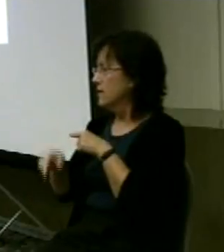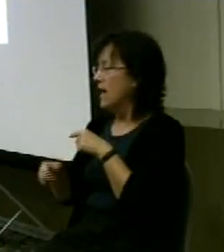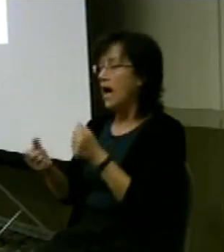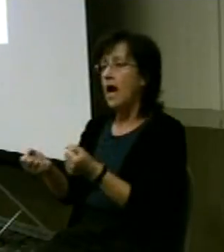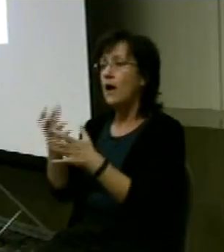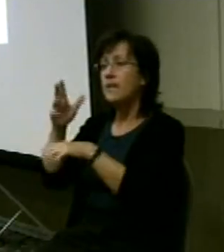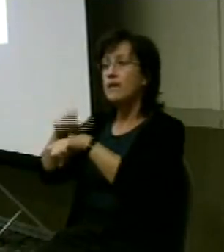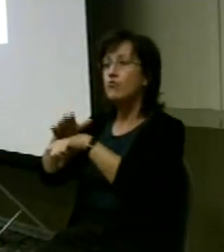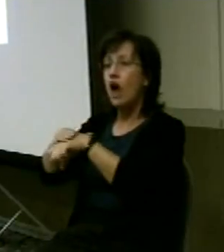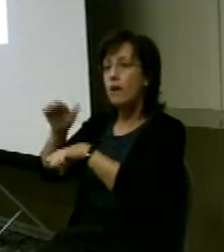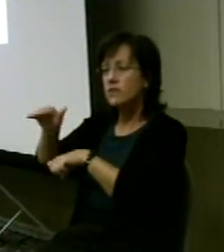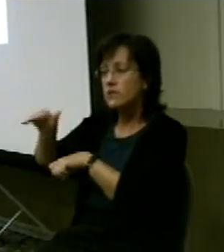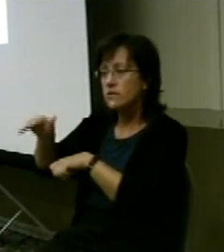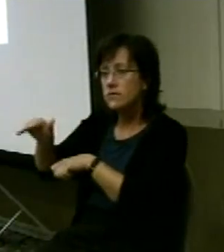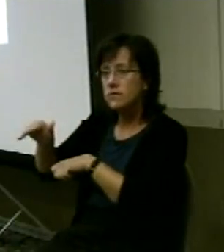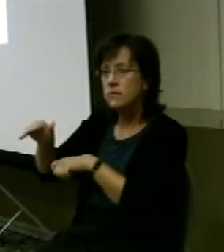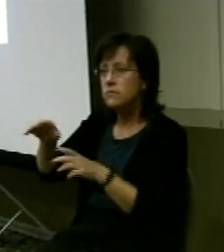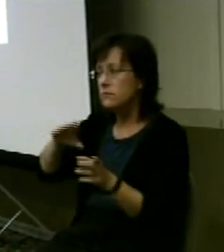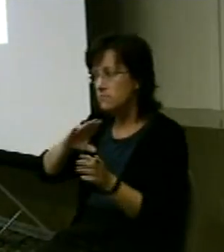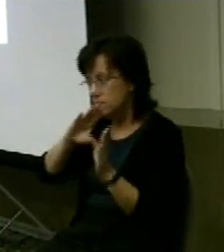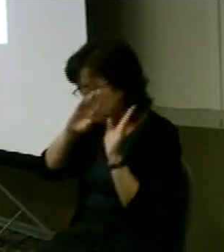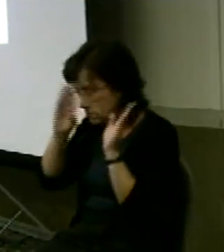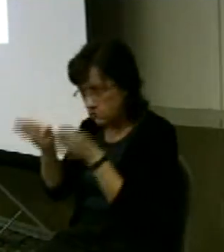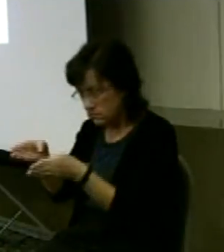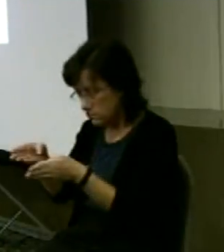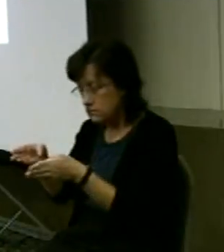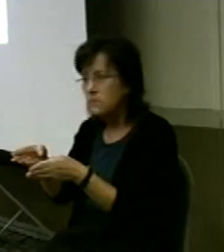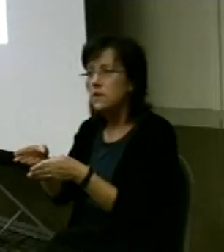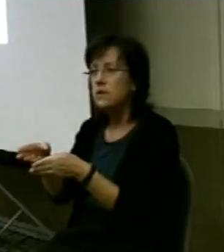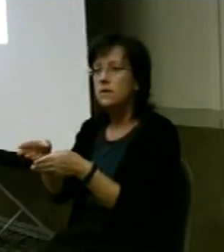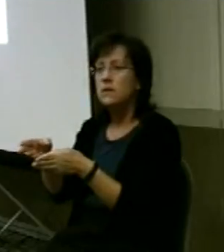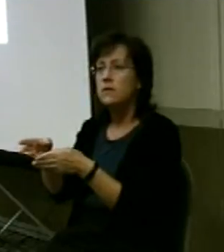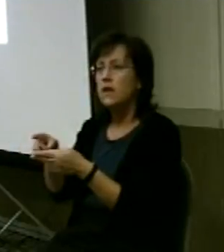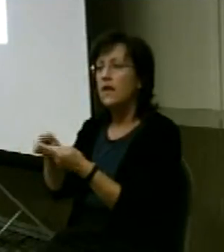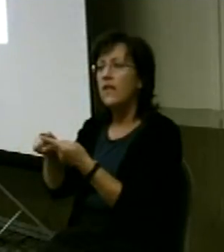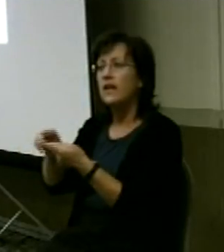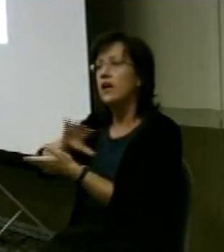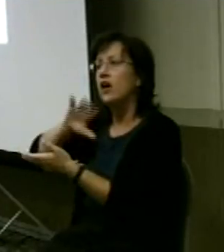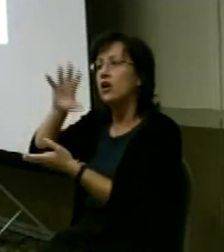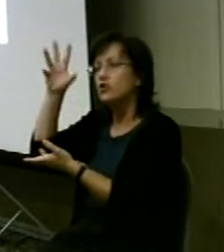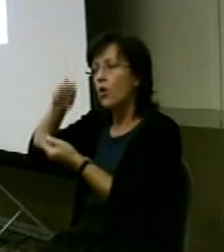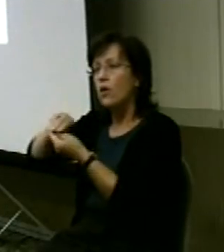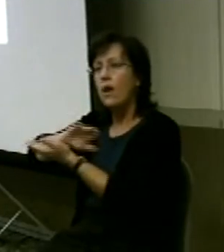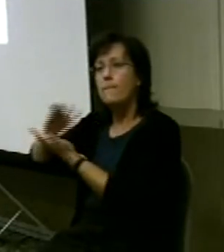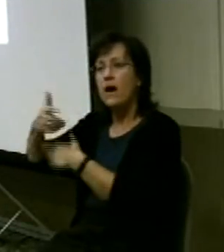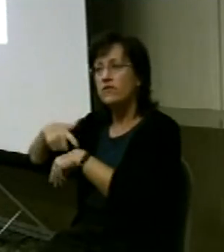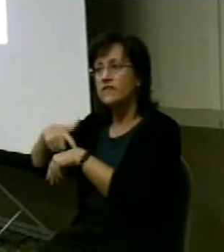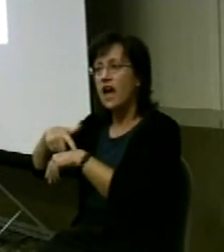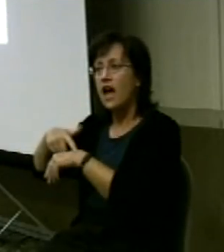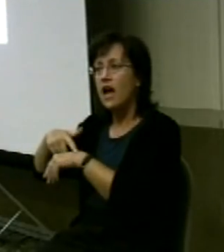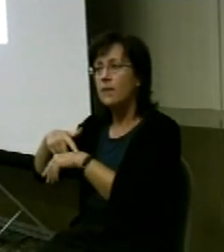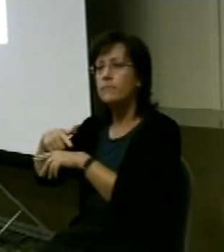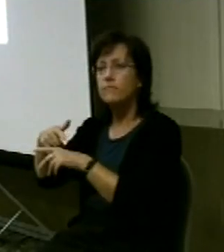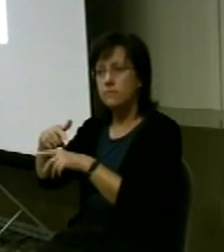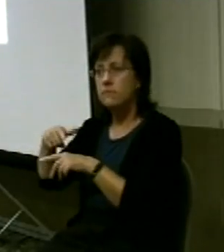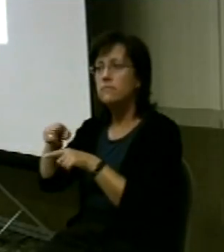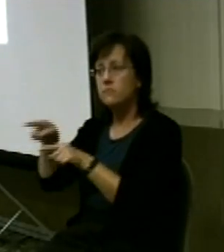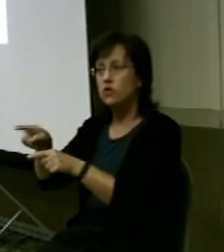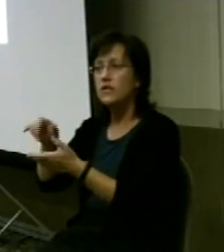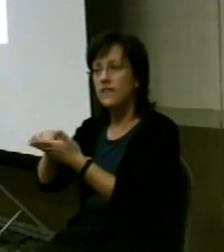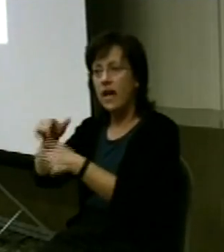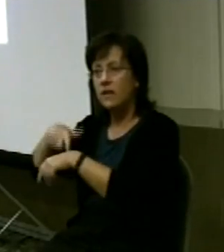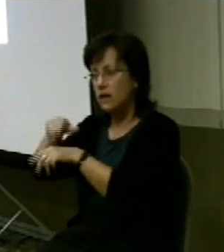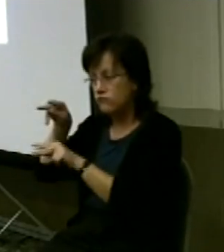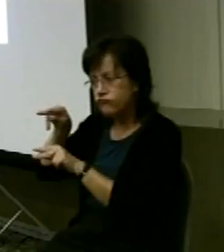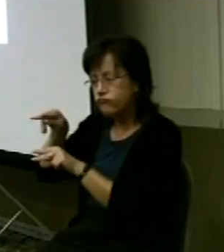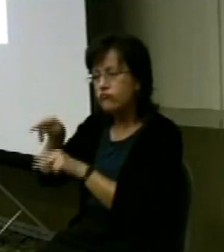that student got to return to task, and this is the total amount of time that student was off task in these durations.